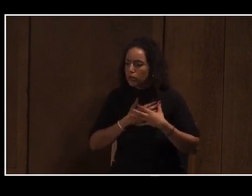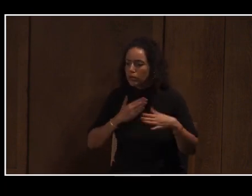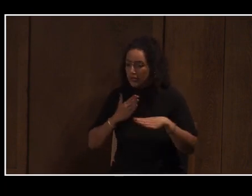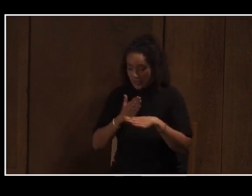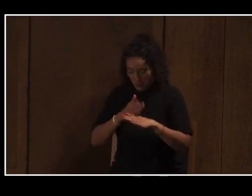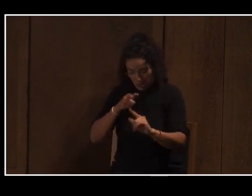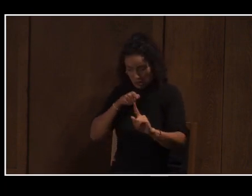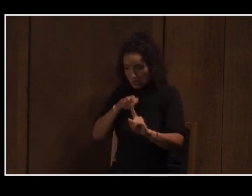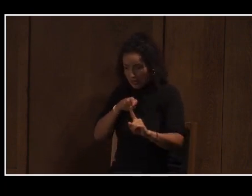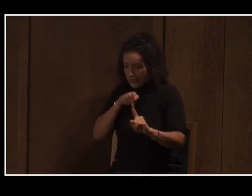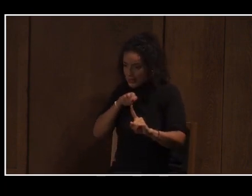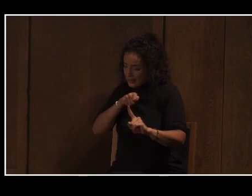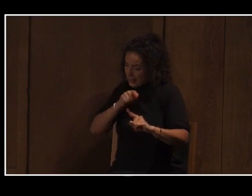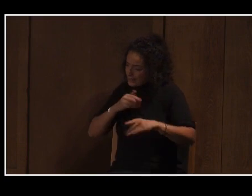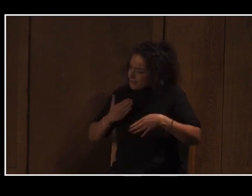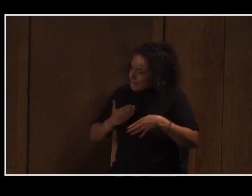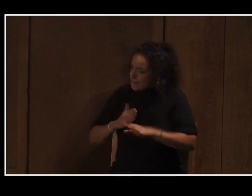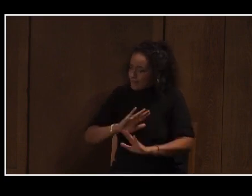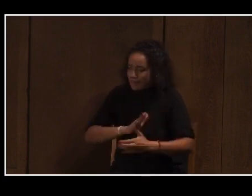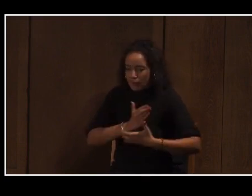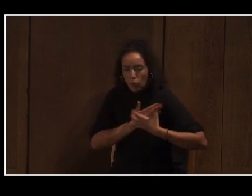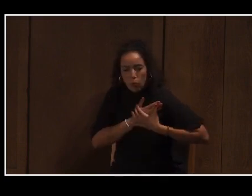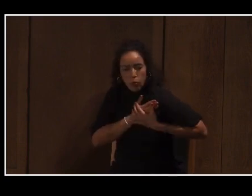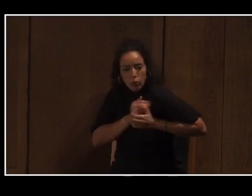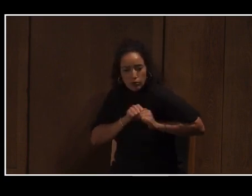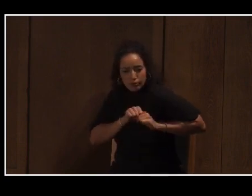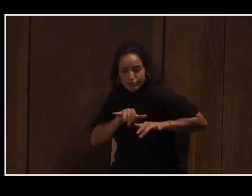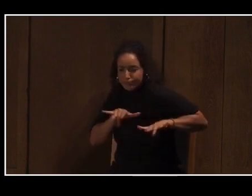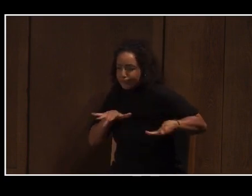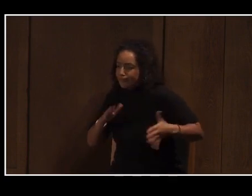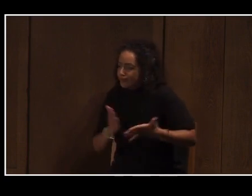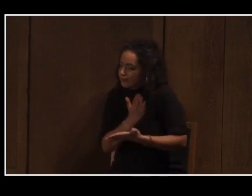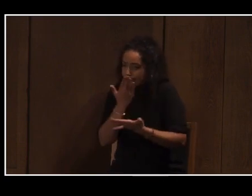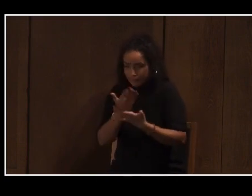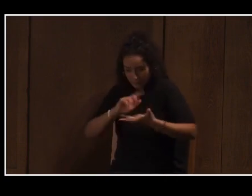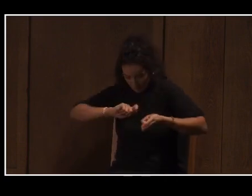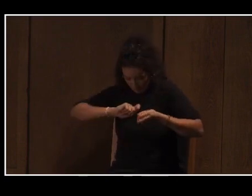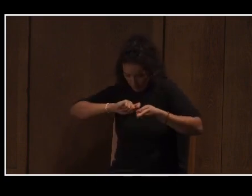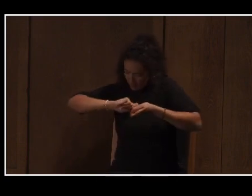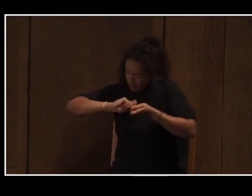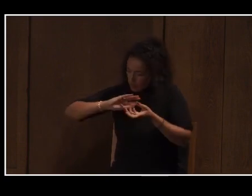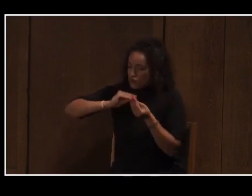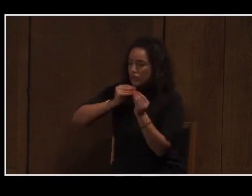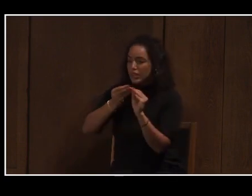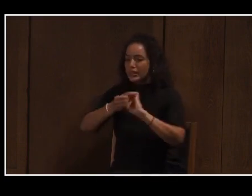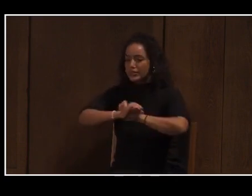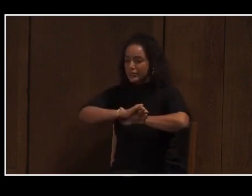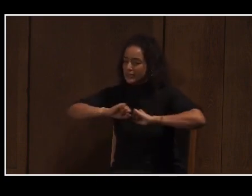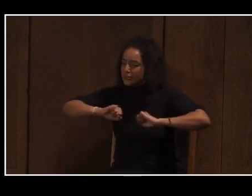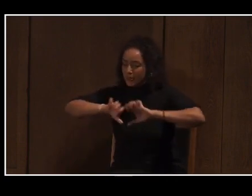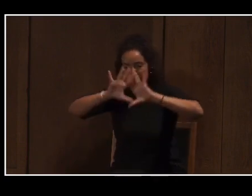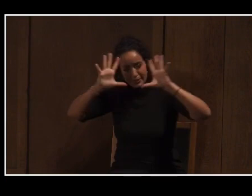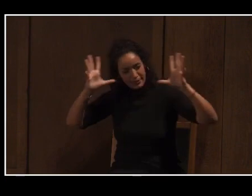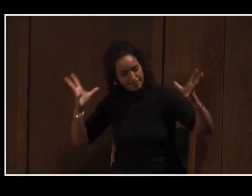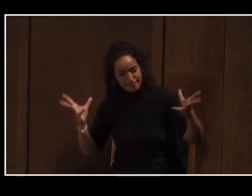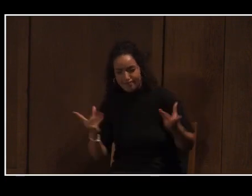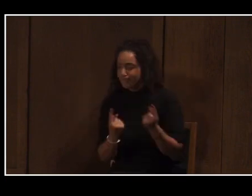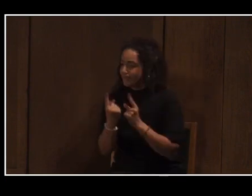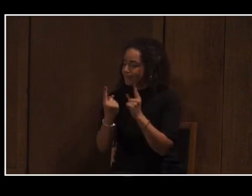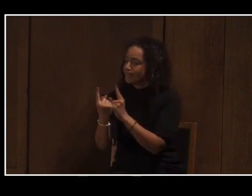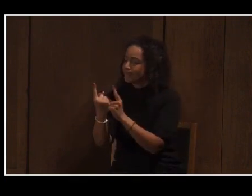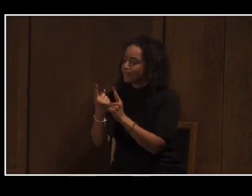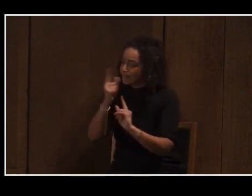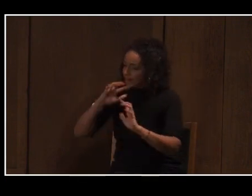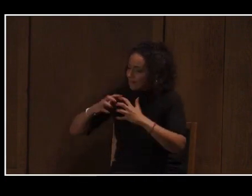love. By creating new worlds with and for one another, we're creating space for each other to lean into our wholeness, our joy, our